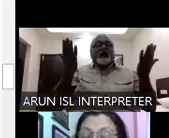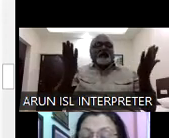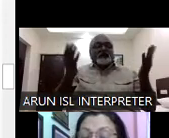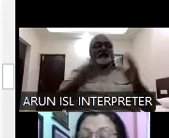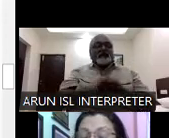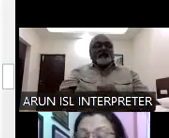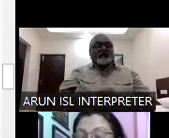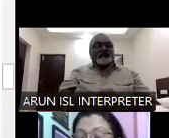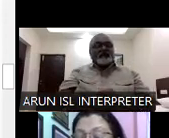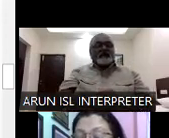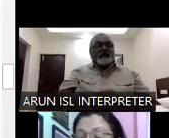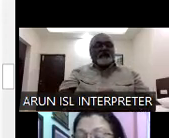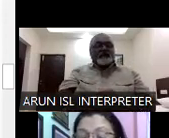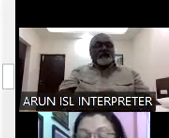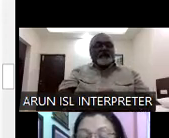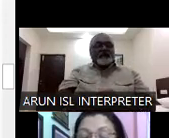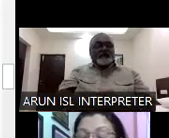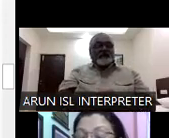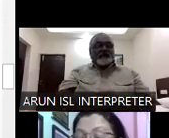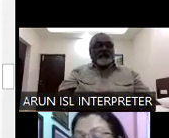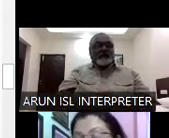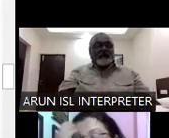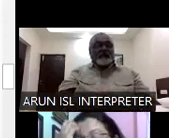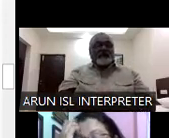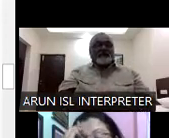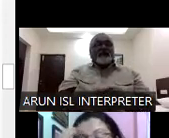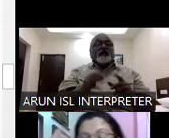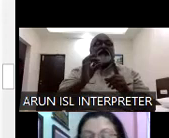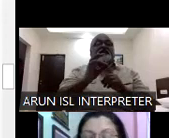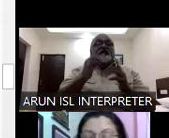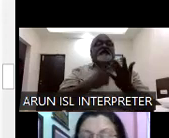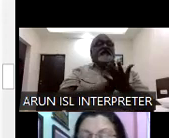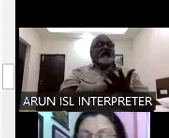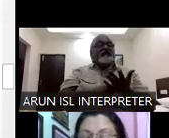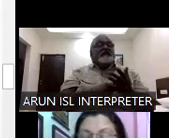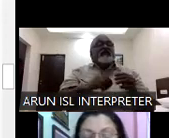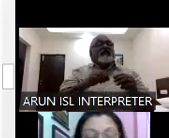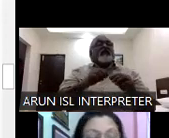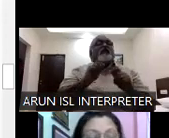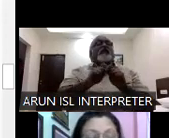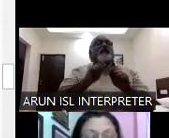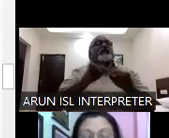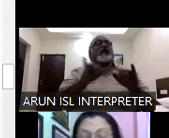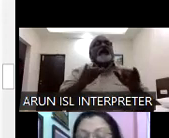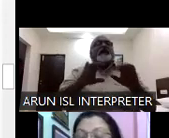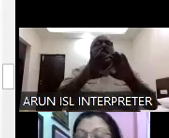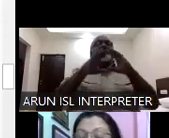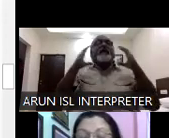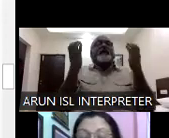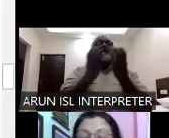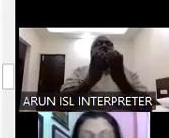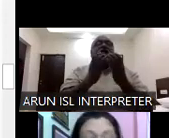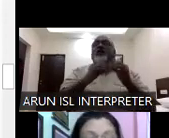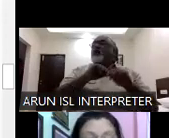panchayat as an institution of relevance, and it is like a mini parliament. It functions like any other parliament and able